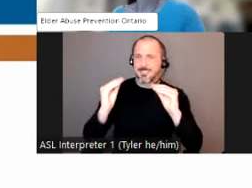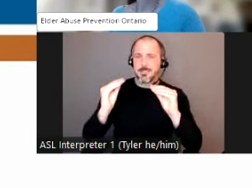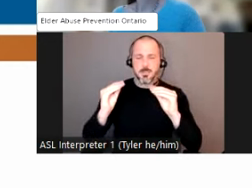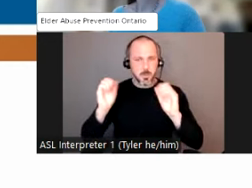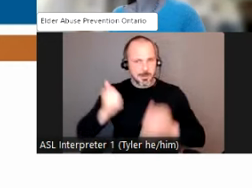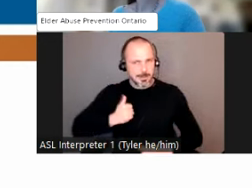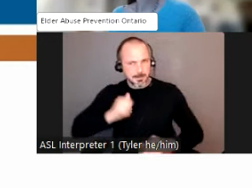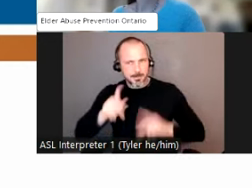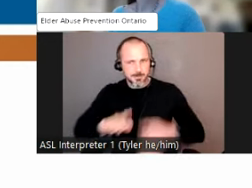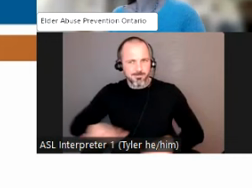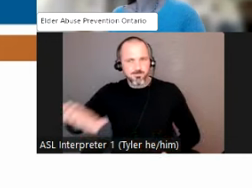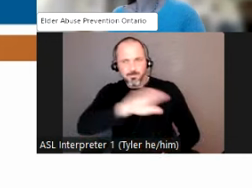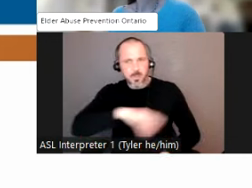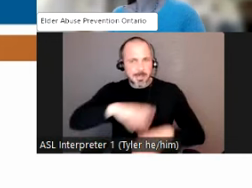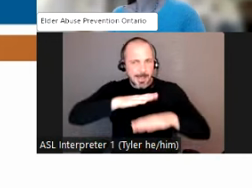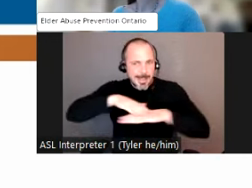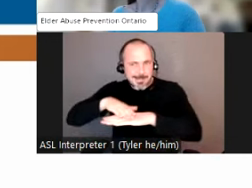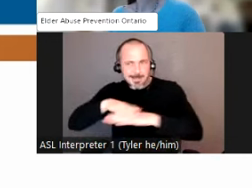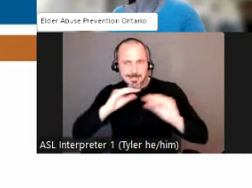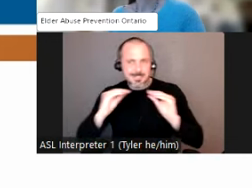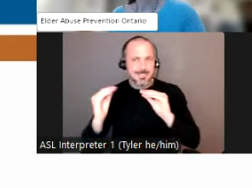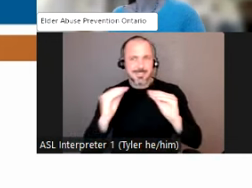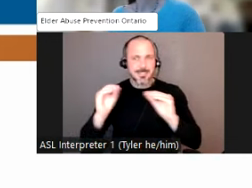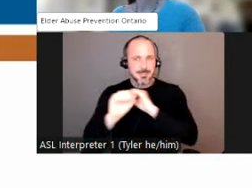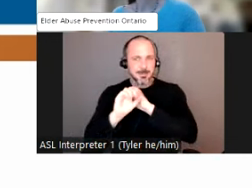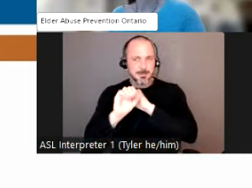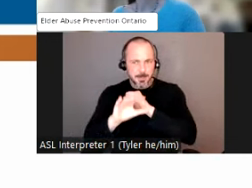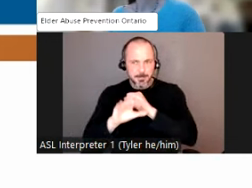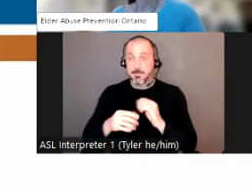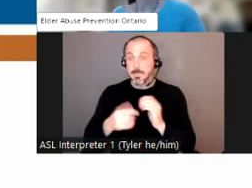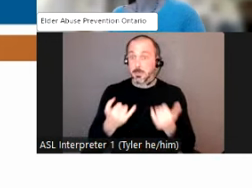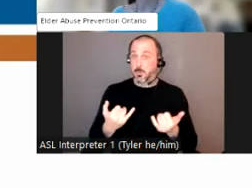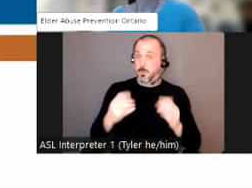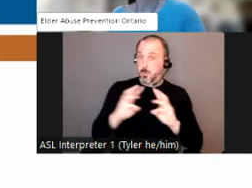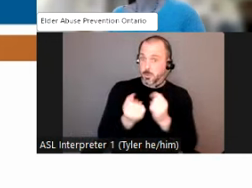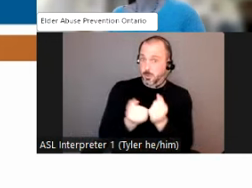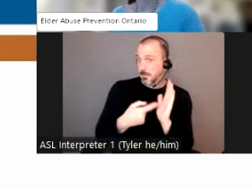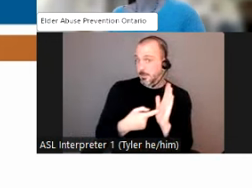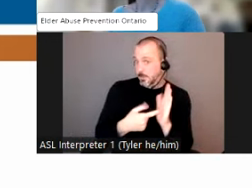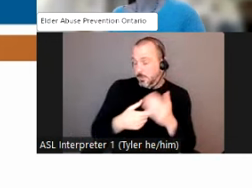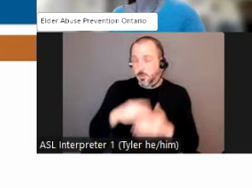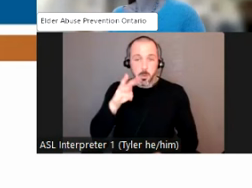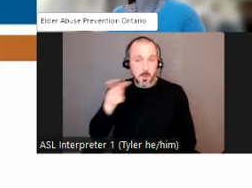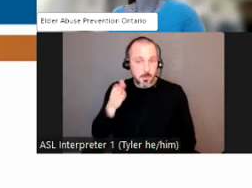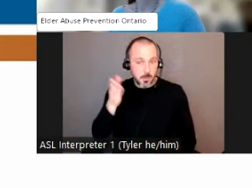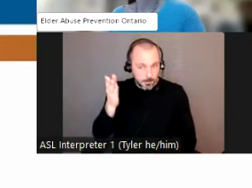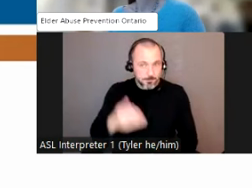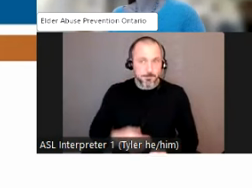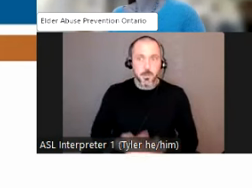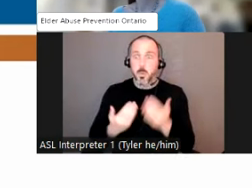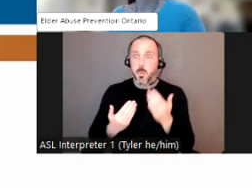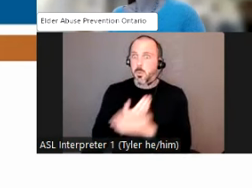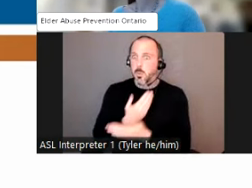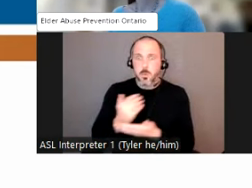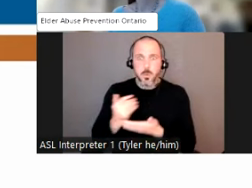like we're doing today, like we do on social media, like we do on our website. So if we see anything new, we try to